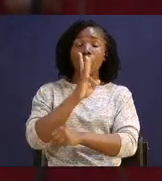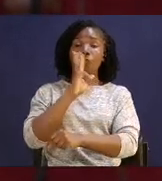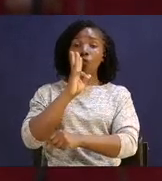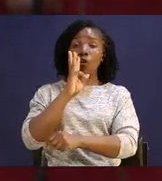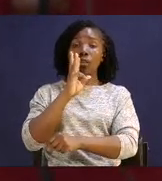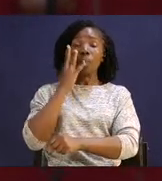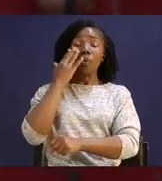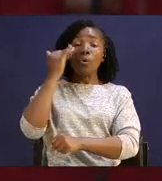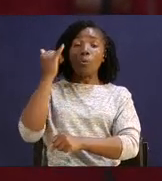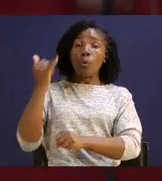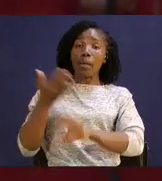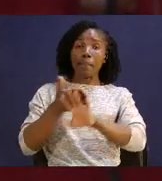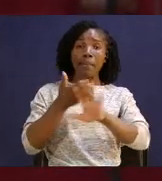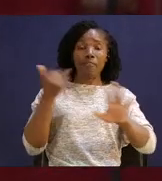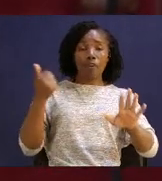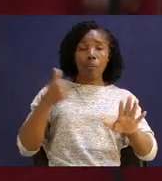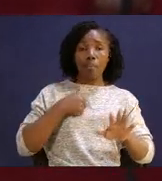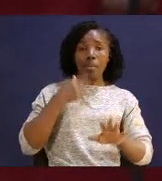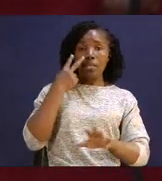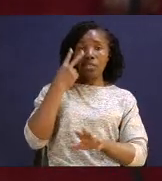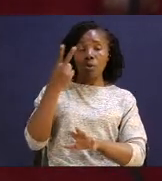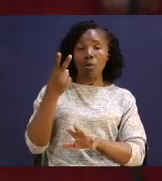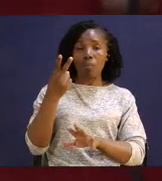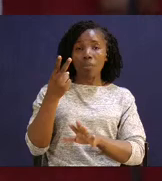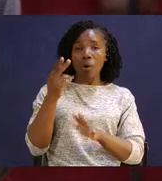I'm telling you,